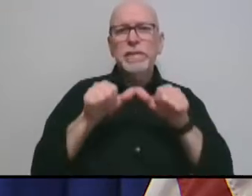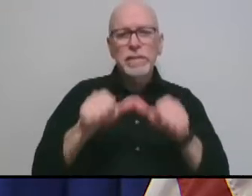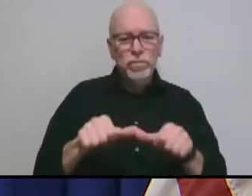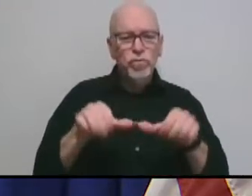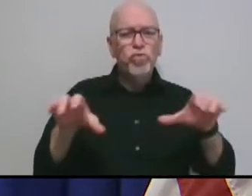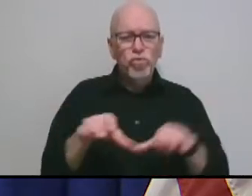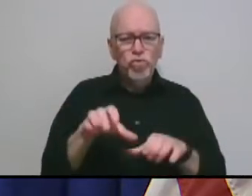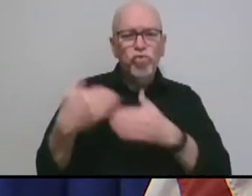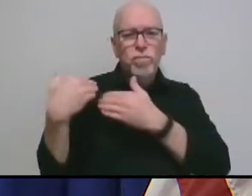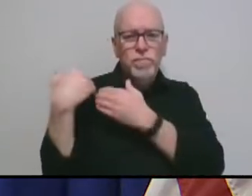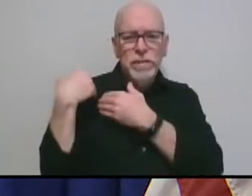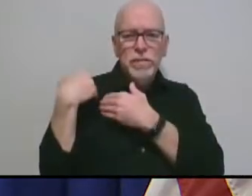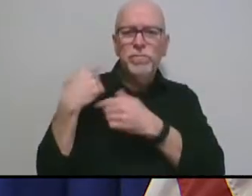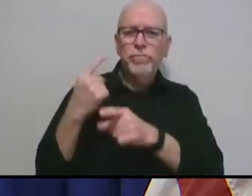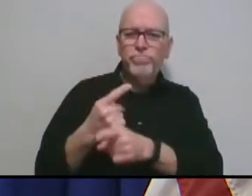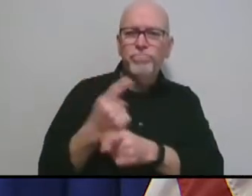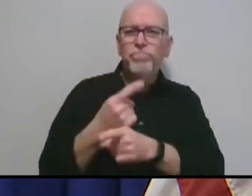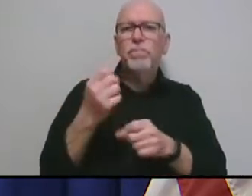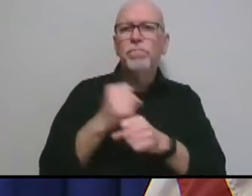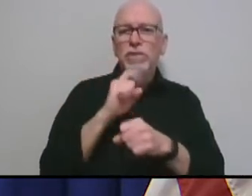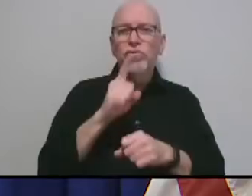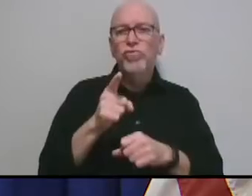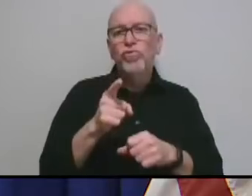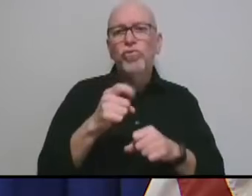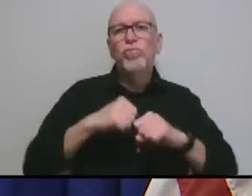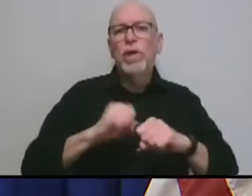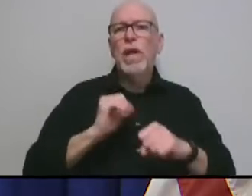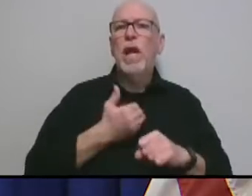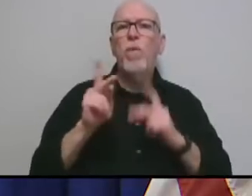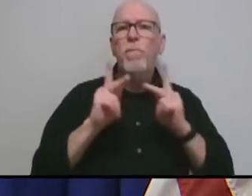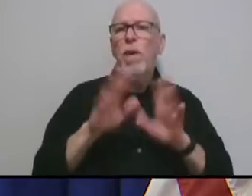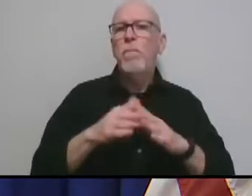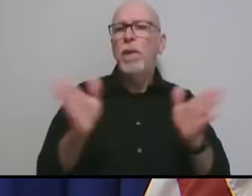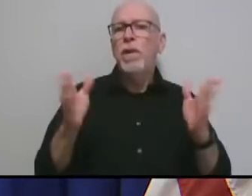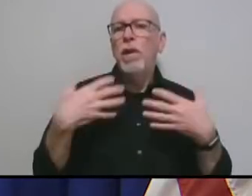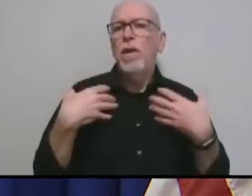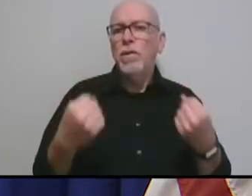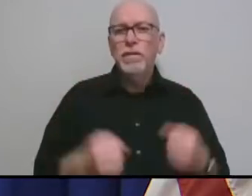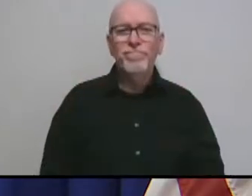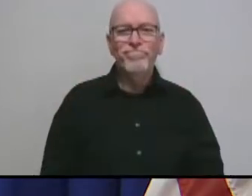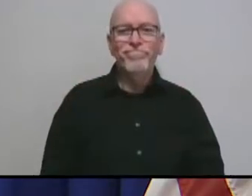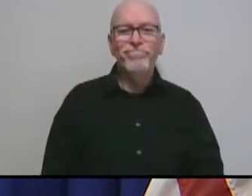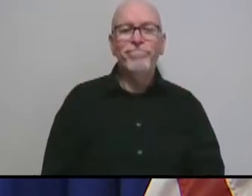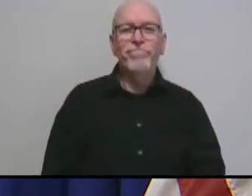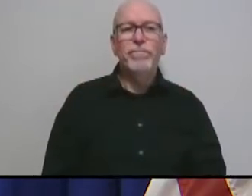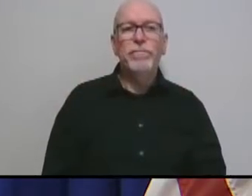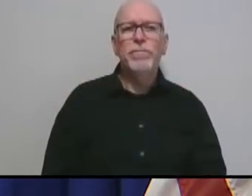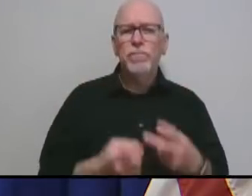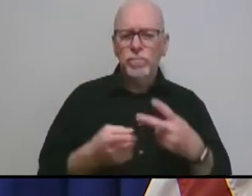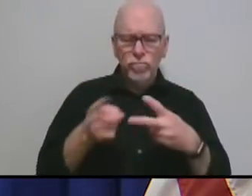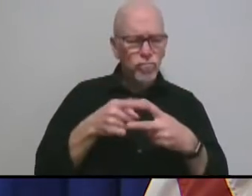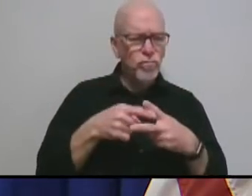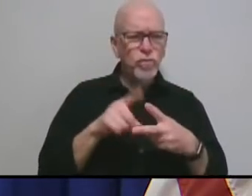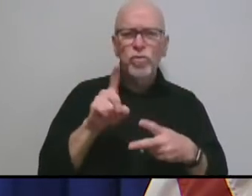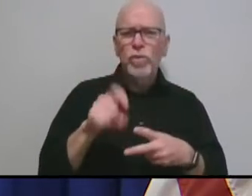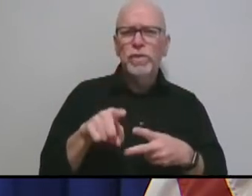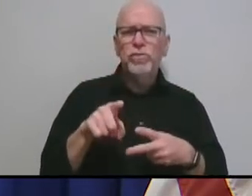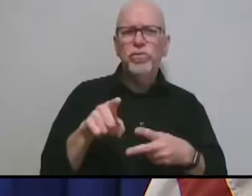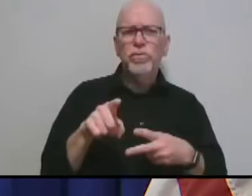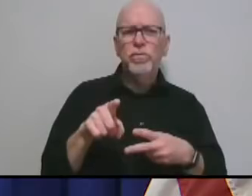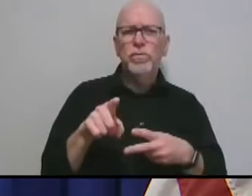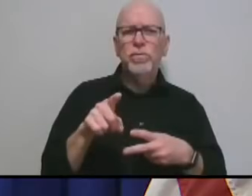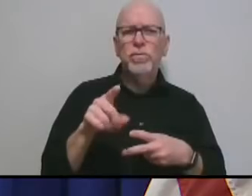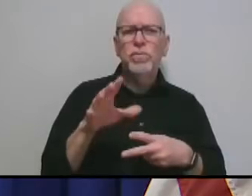responsible in terms of the impacts it has on our public health at large. Your first question